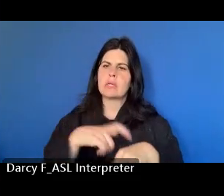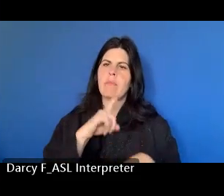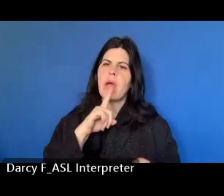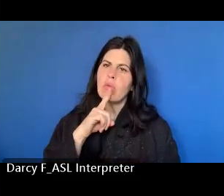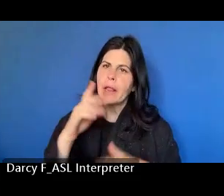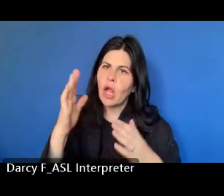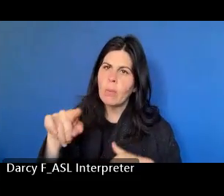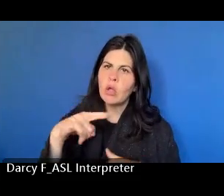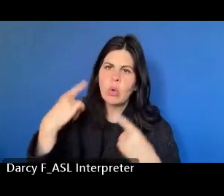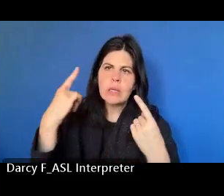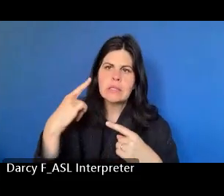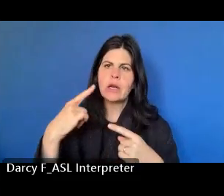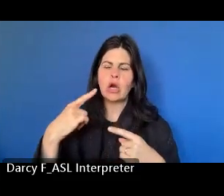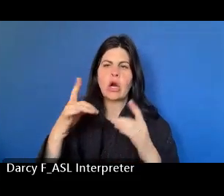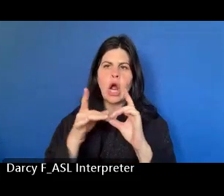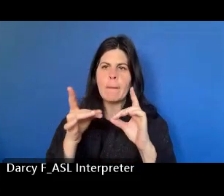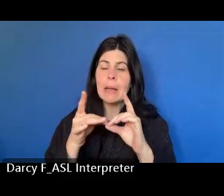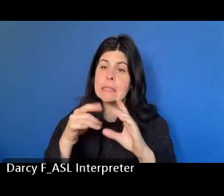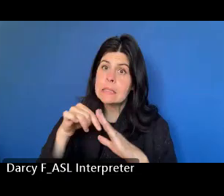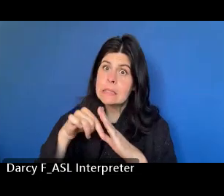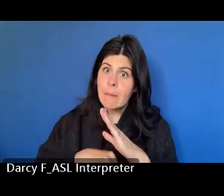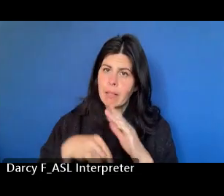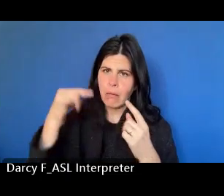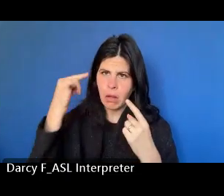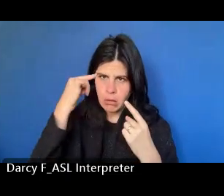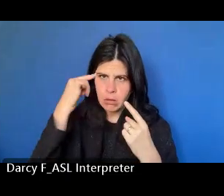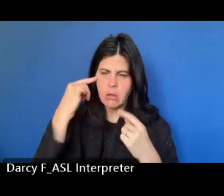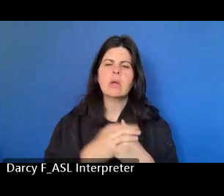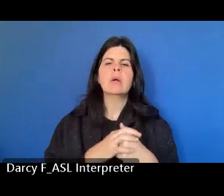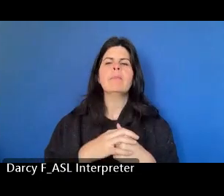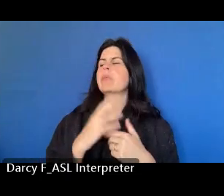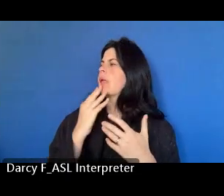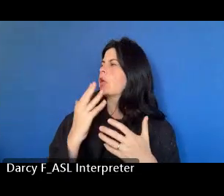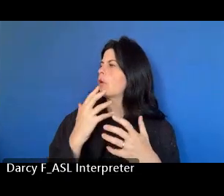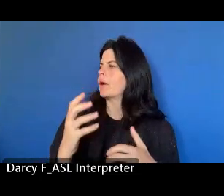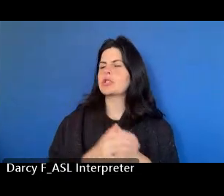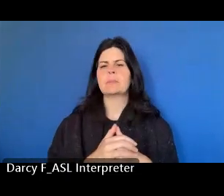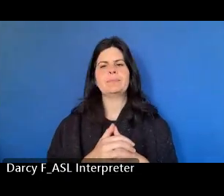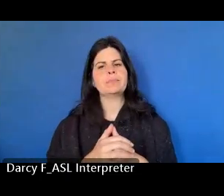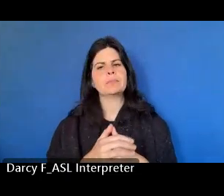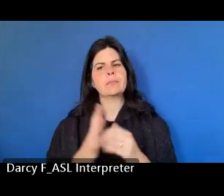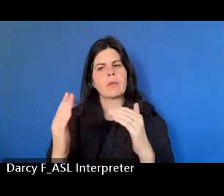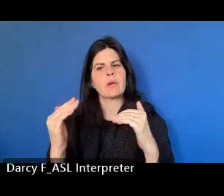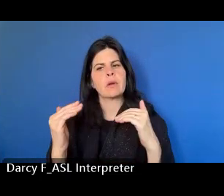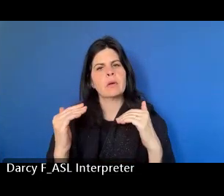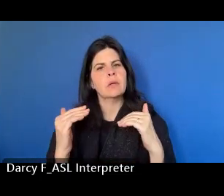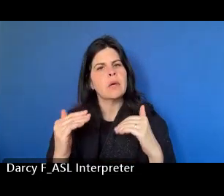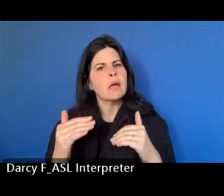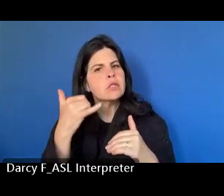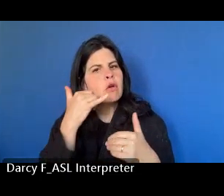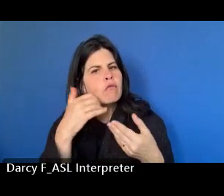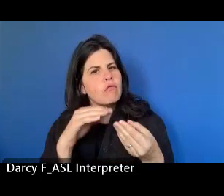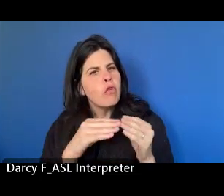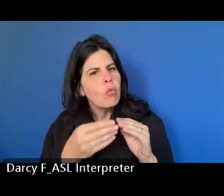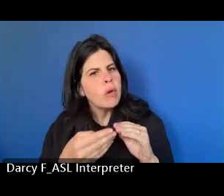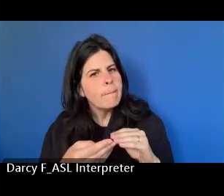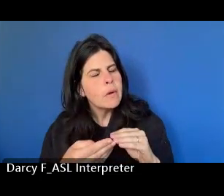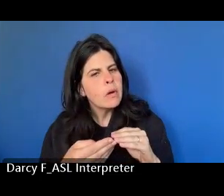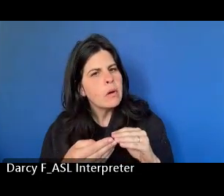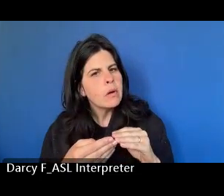deeply. Thank you very much. Our next speaker is a telephone number, and it ends with